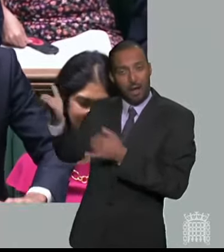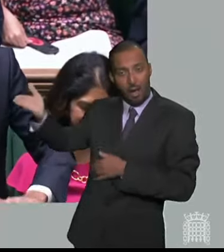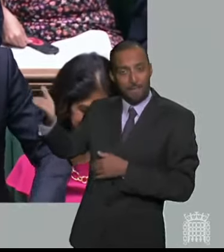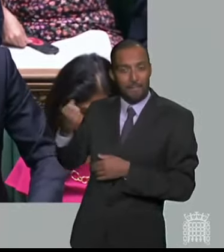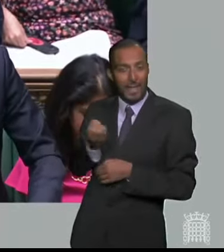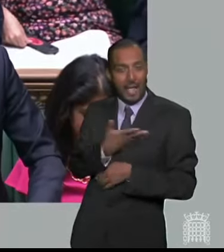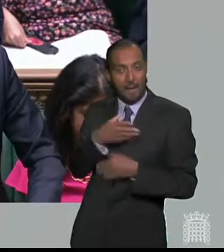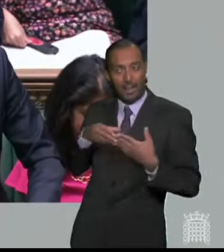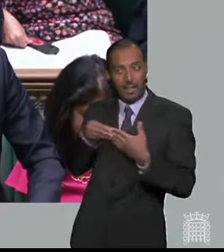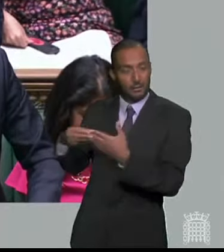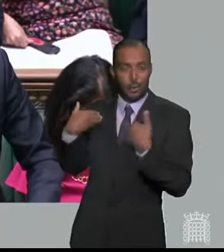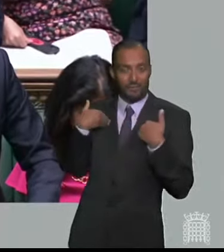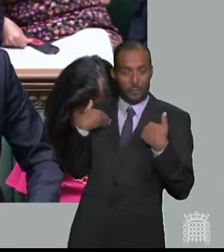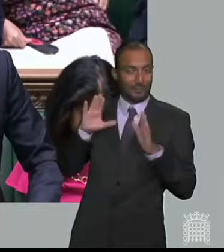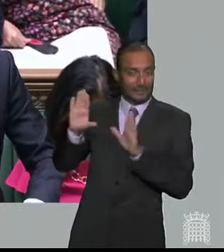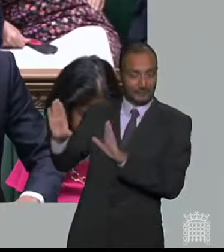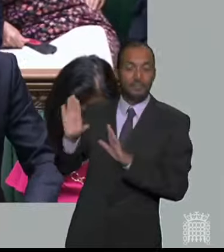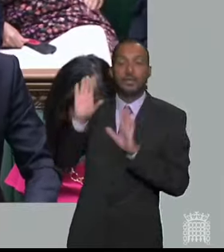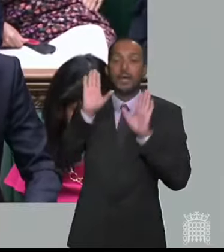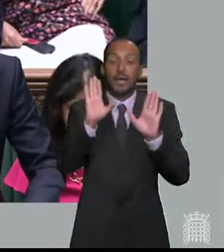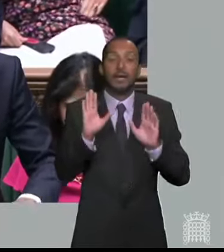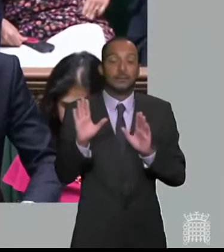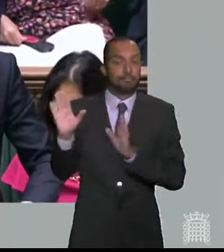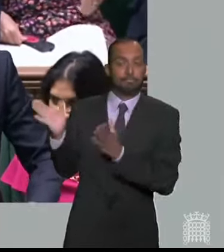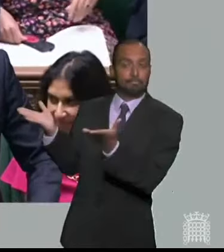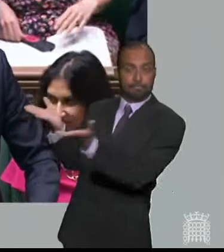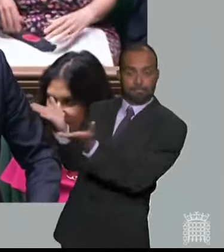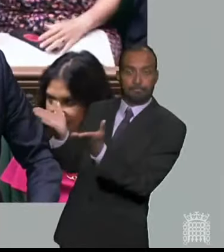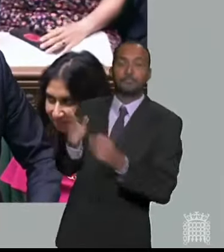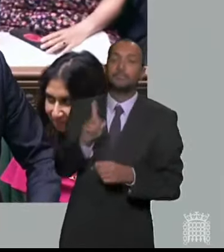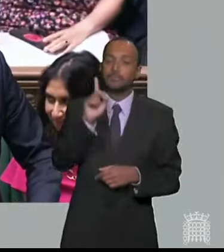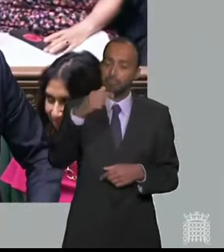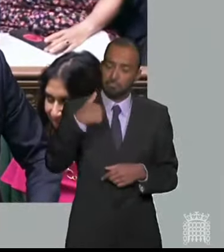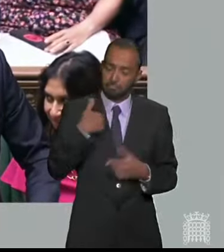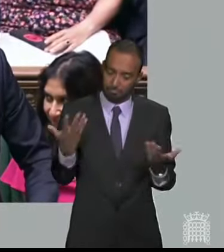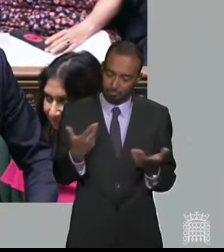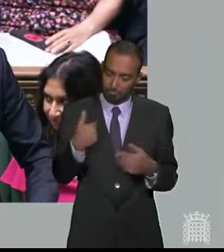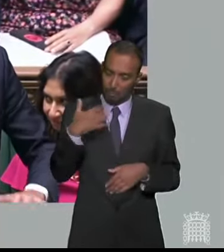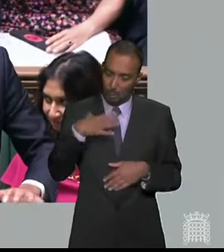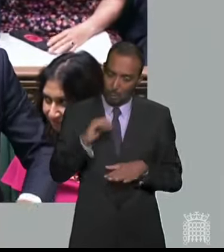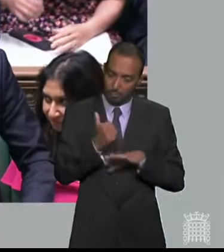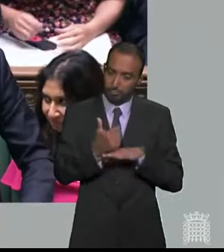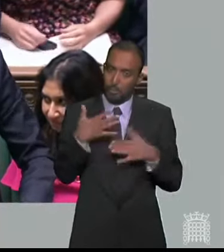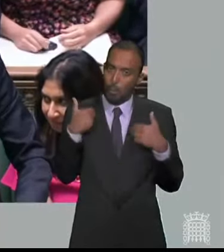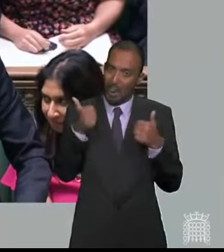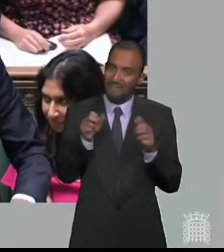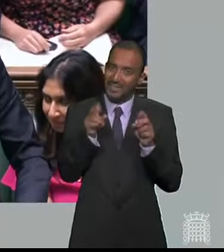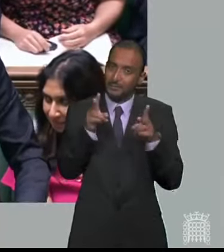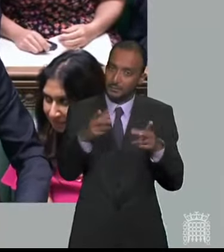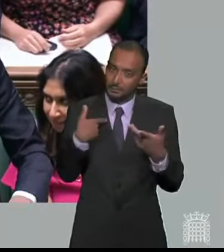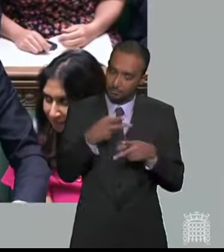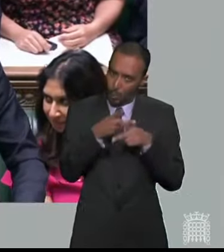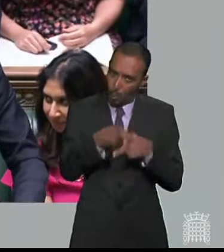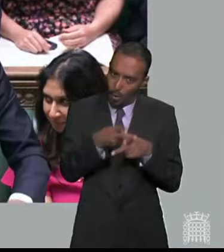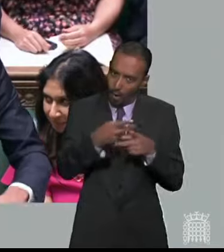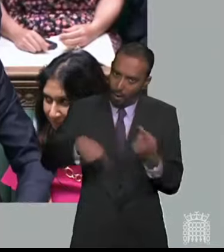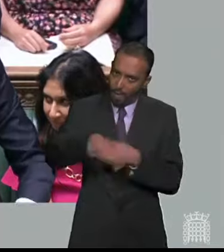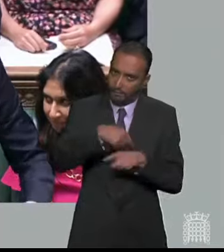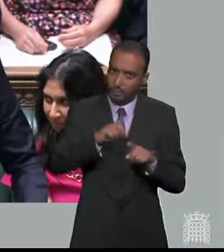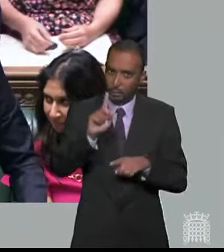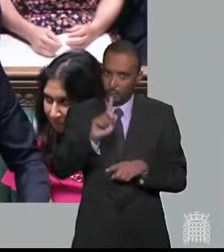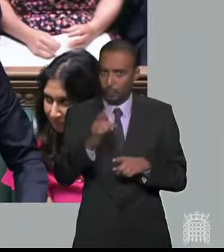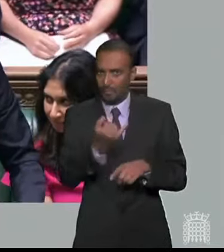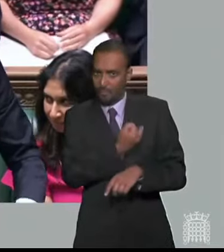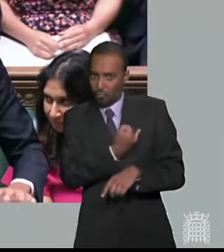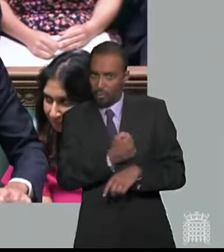say is we want to ensure a welfare system that is compassionate and looks after the most vulnerable in our society, while supporting those who can into work